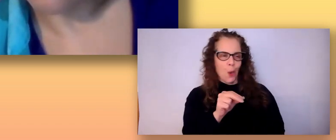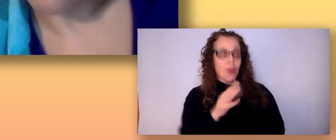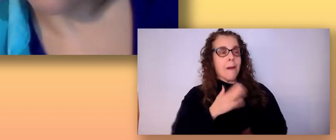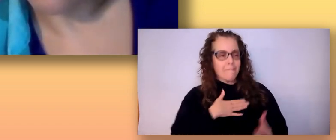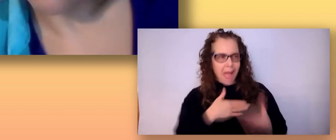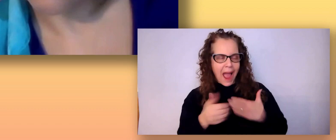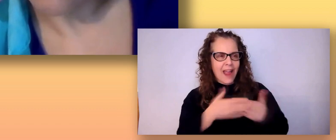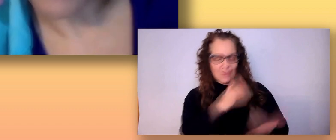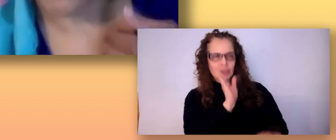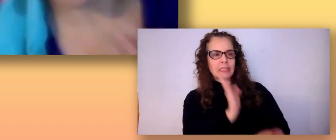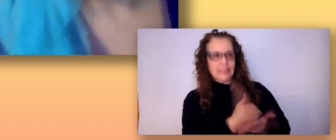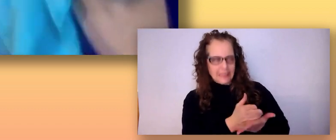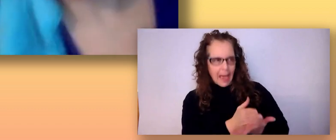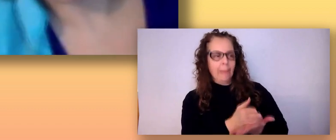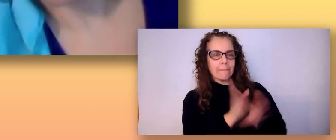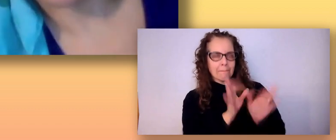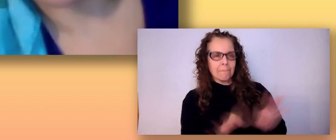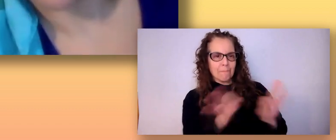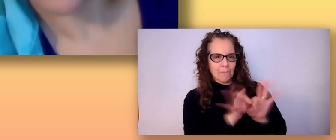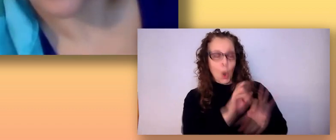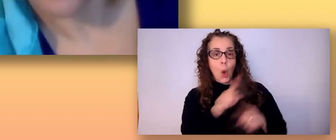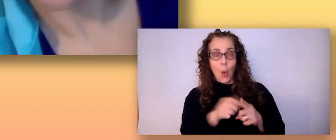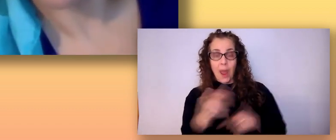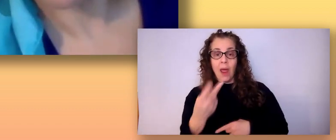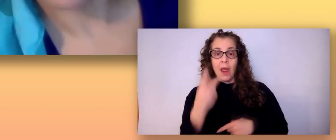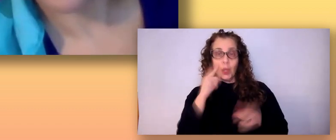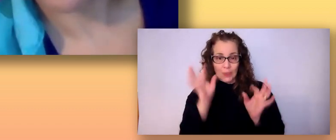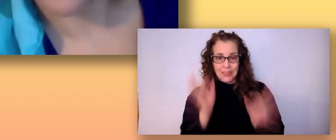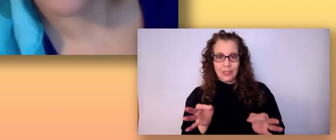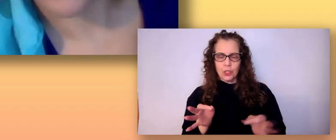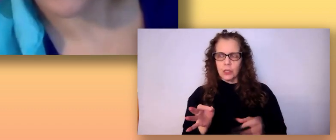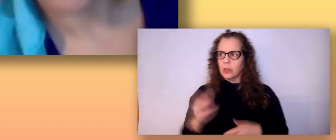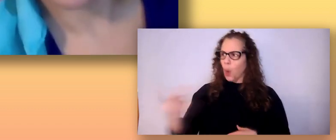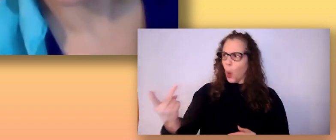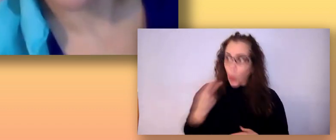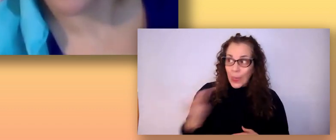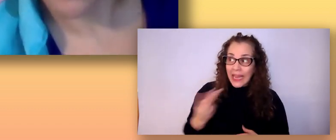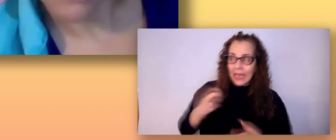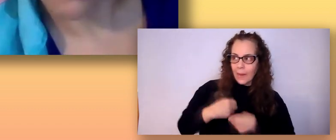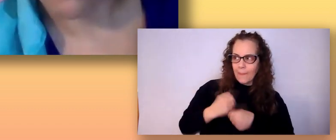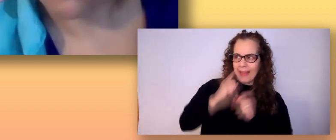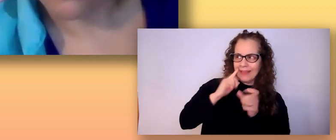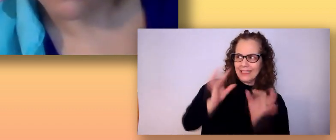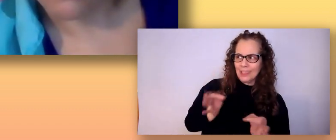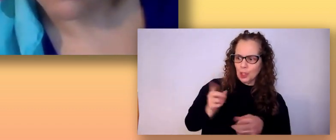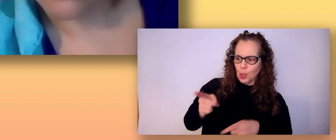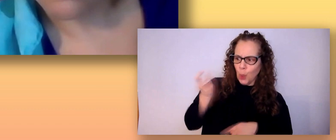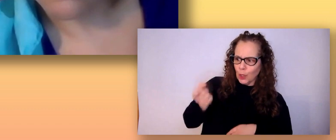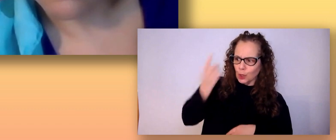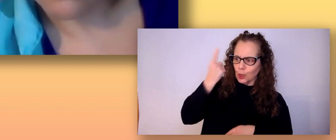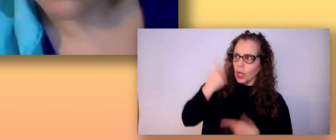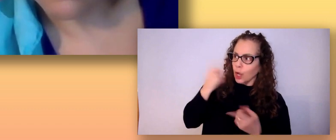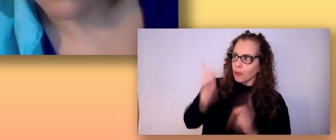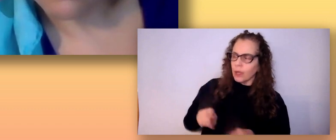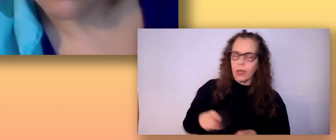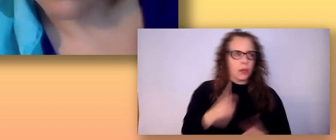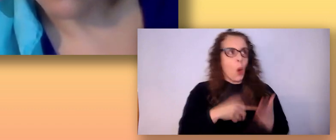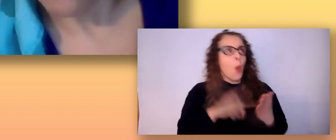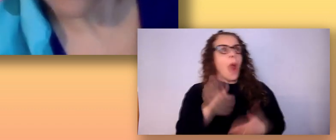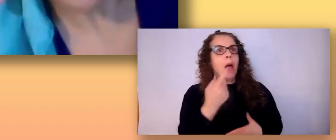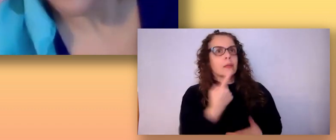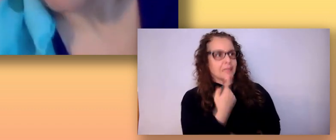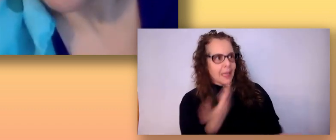you made the decision. I thought we made the decision to get together. You said you understood, that you agreed. What else was I supposed to